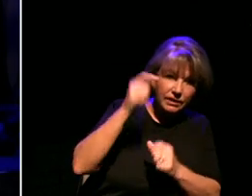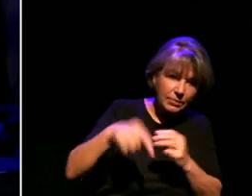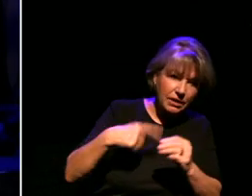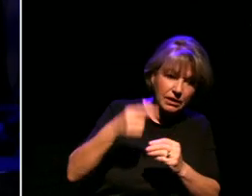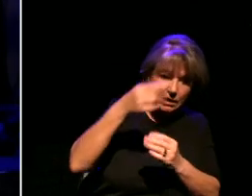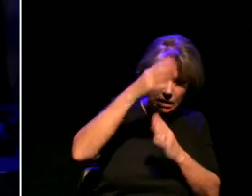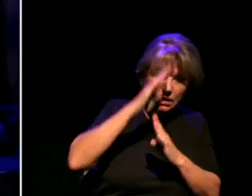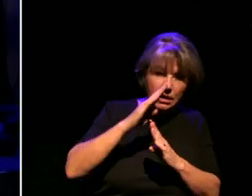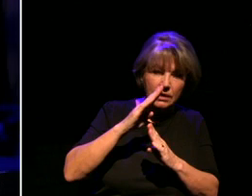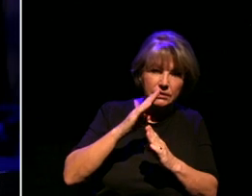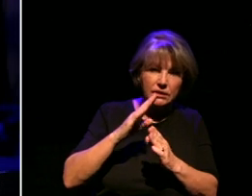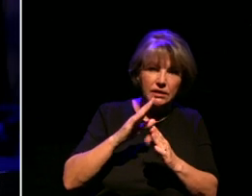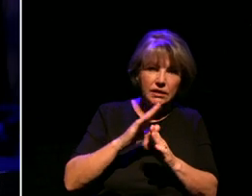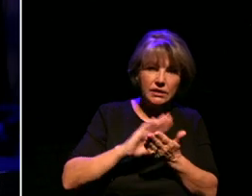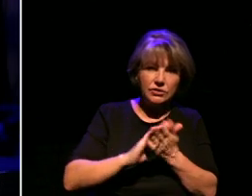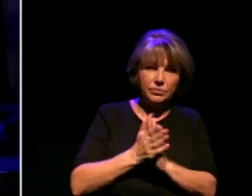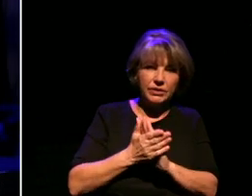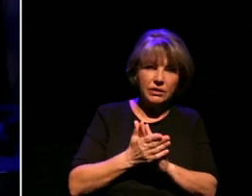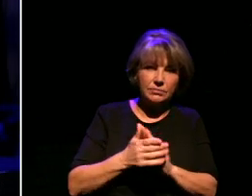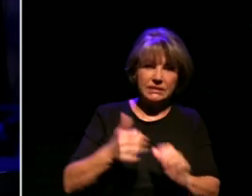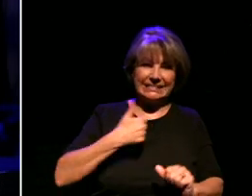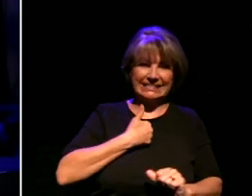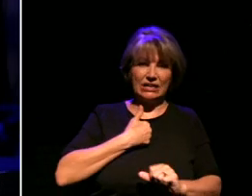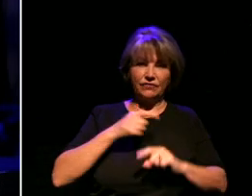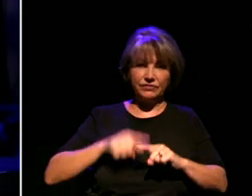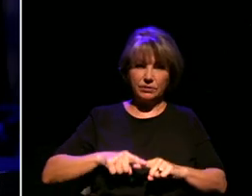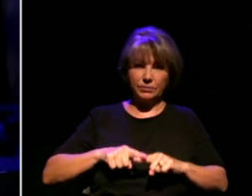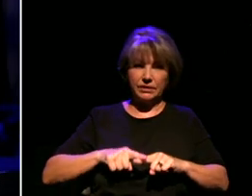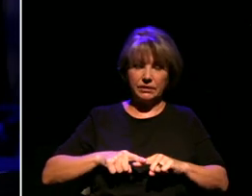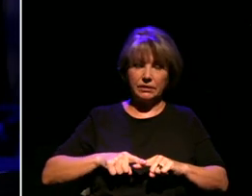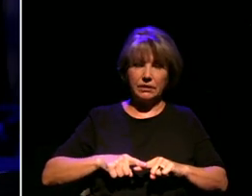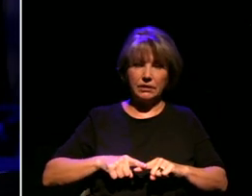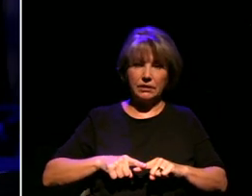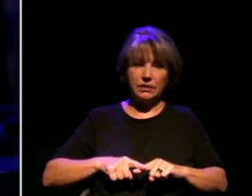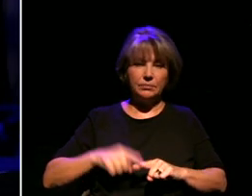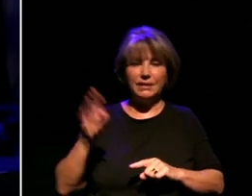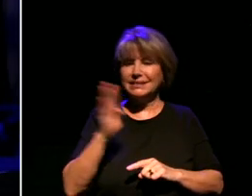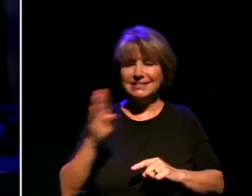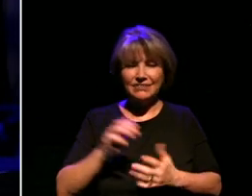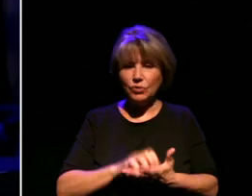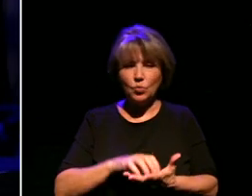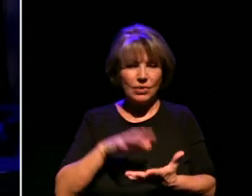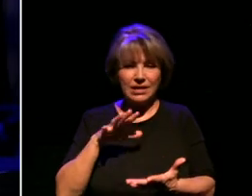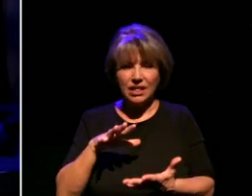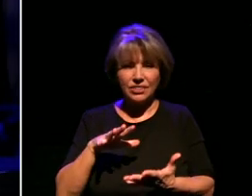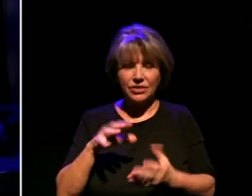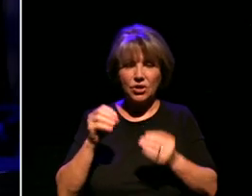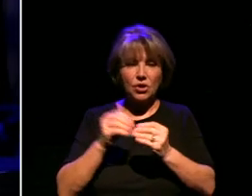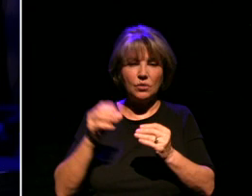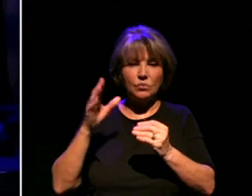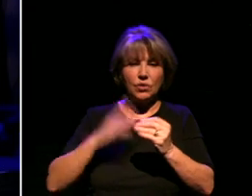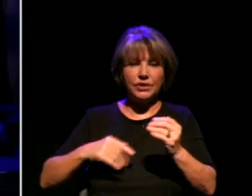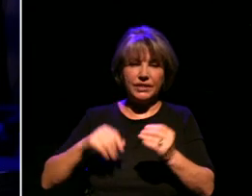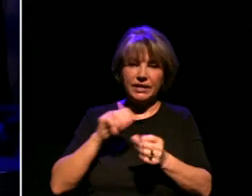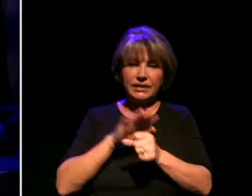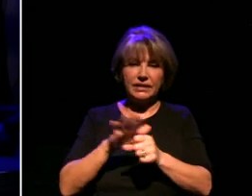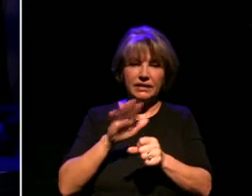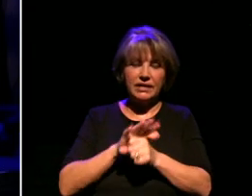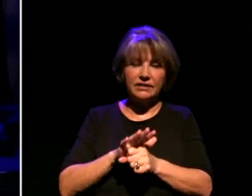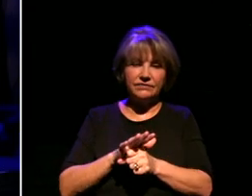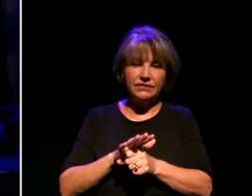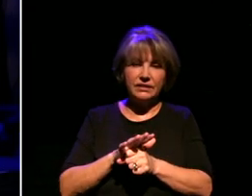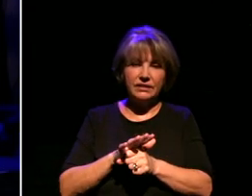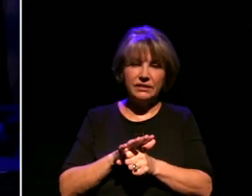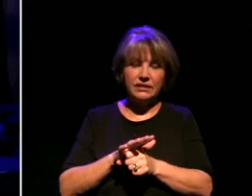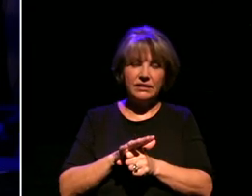God and you become self-dependent. But it's never wealth or having more than enough is never a sin. It's